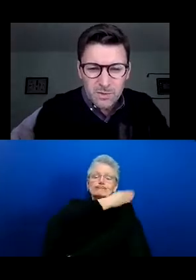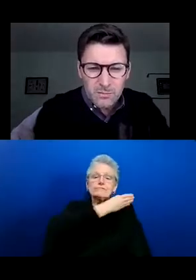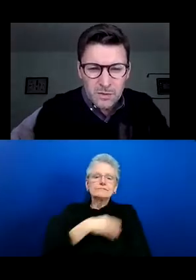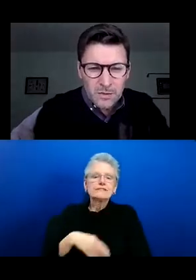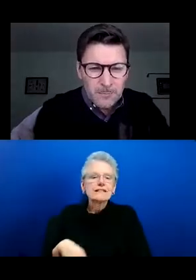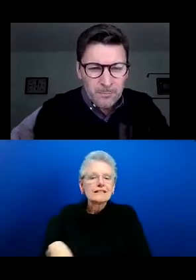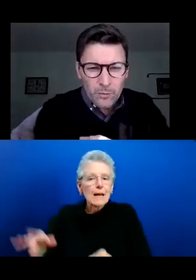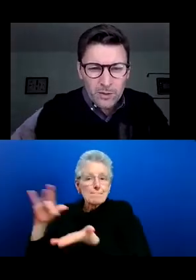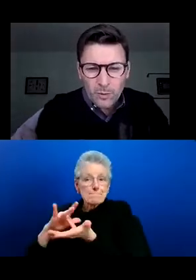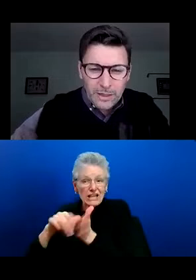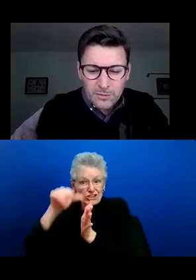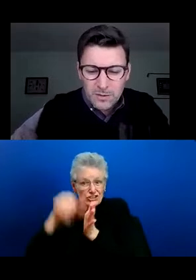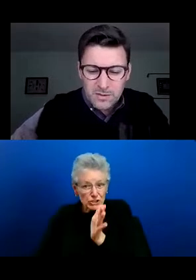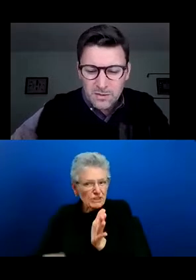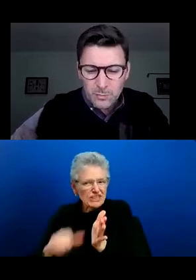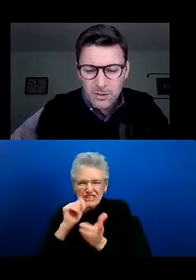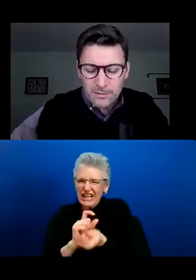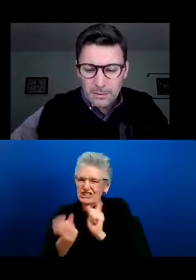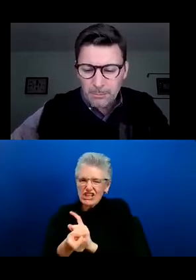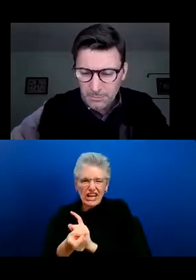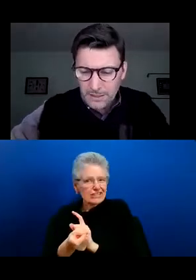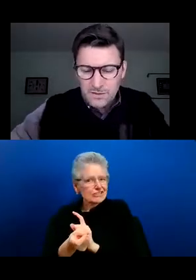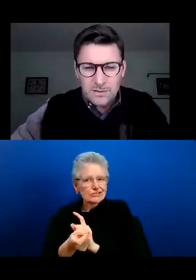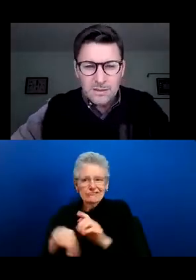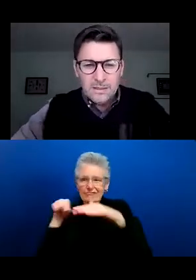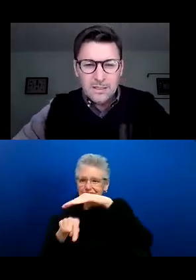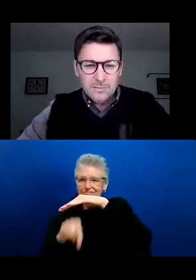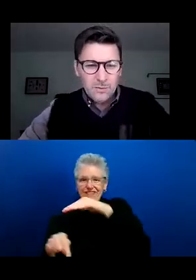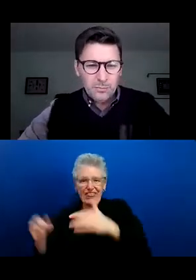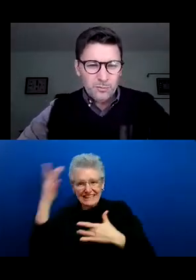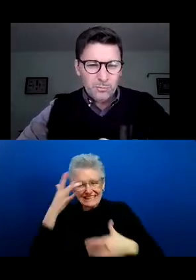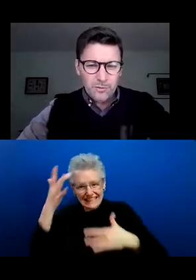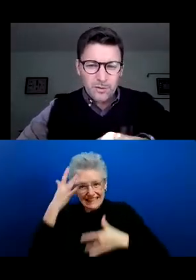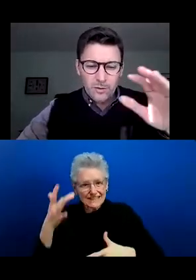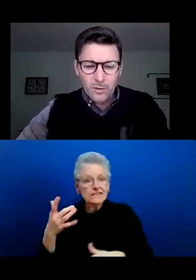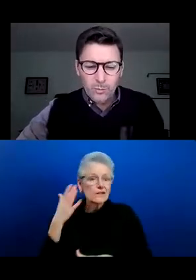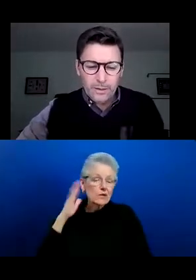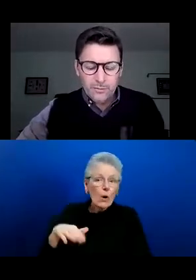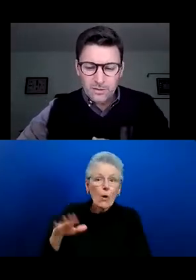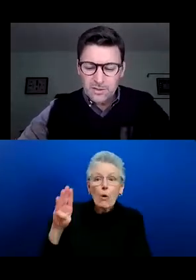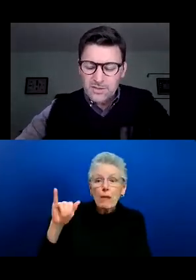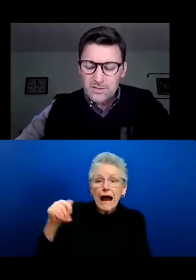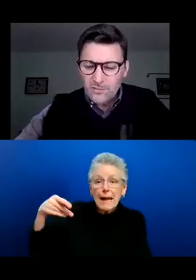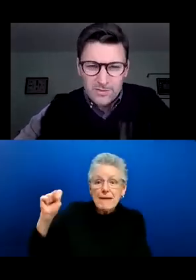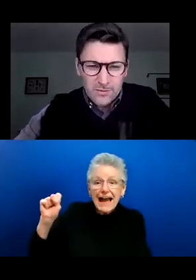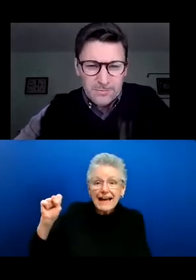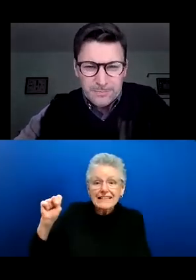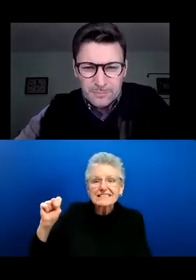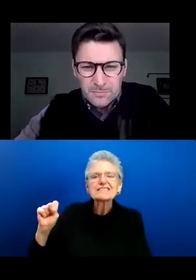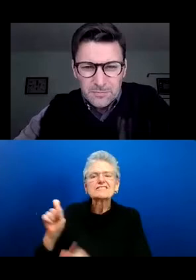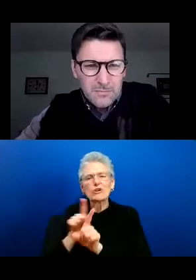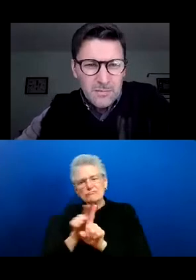the symptoms, or they go around the disease when we talk about bypass to improve blood flow around the diseased